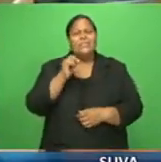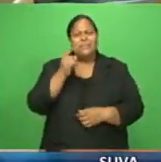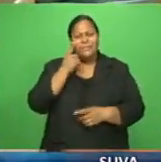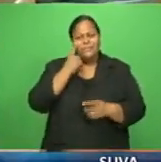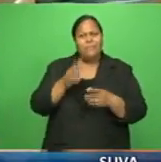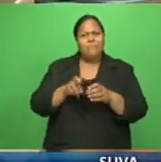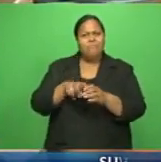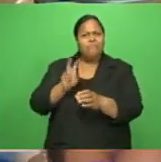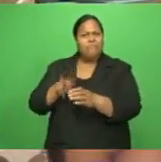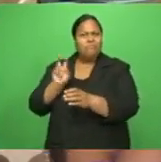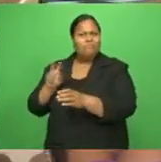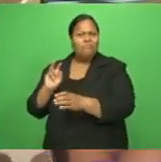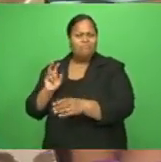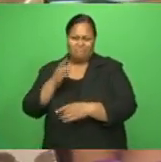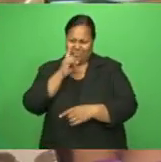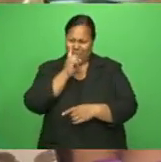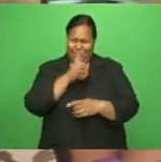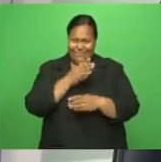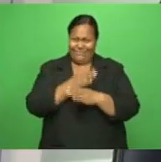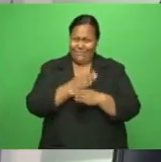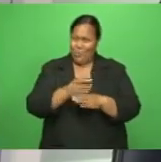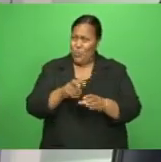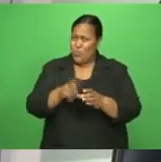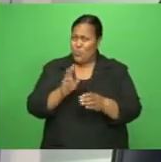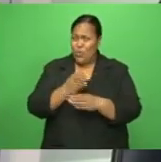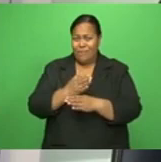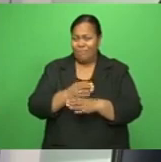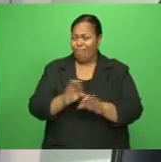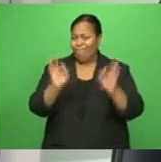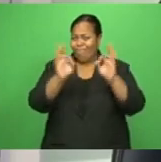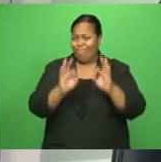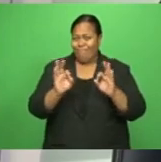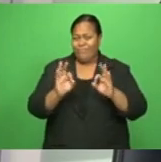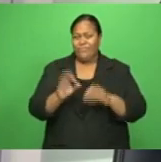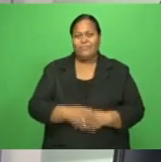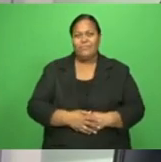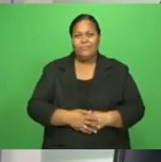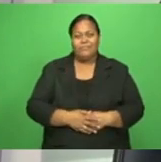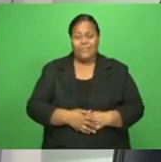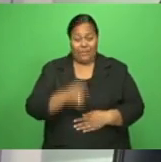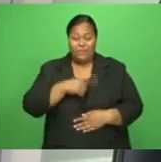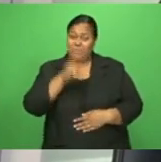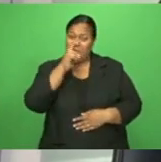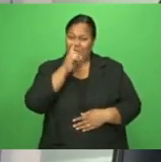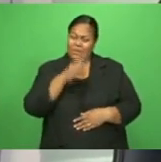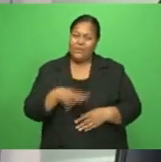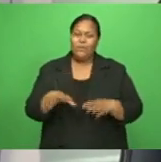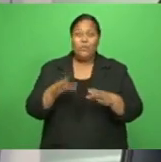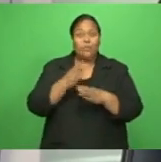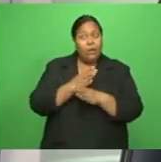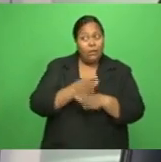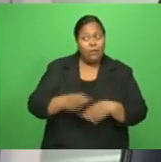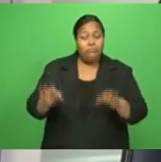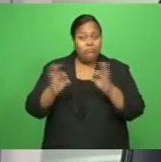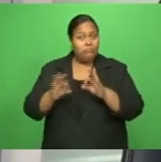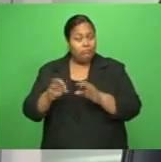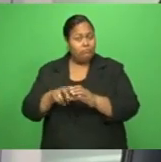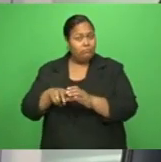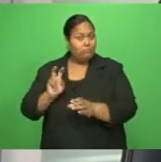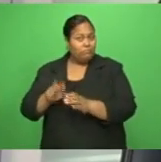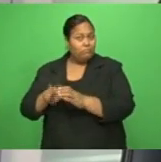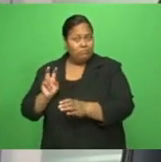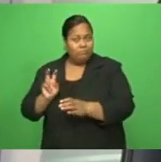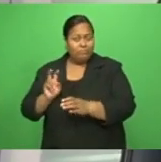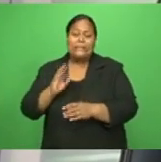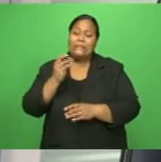the spending patterns of most Fijians. This is because some people have lost jobs and some of them are working on